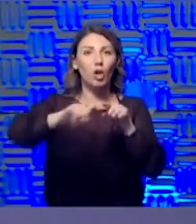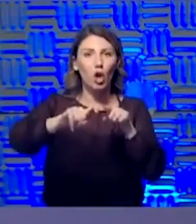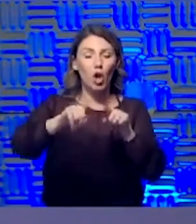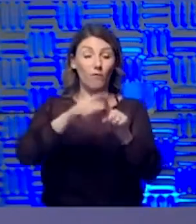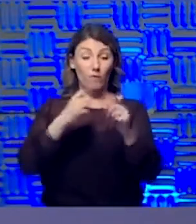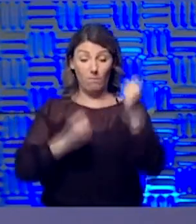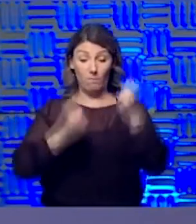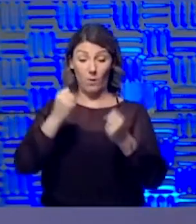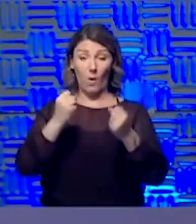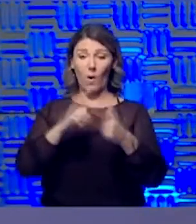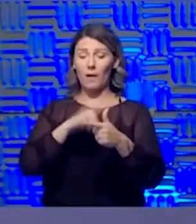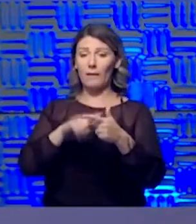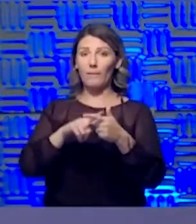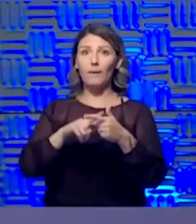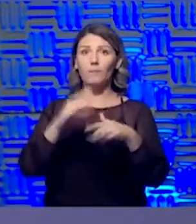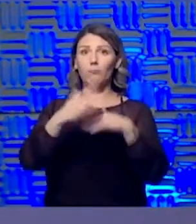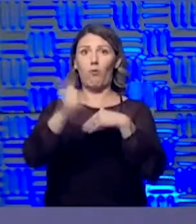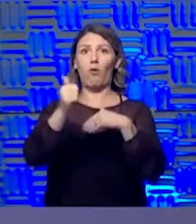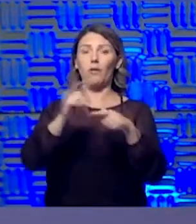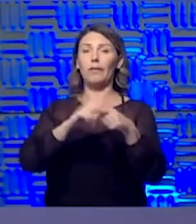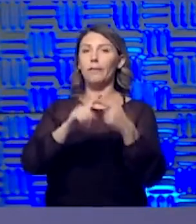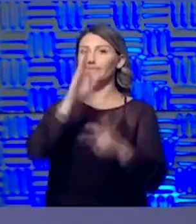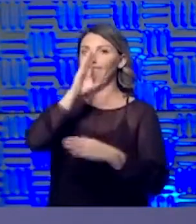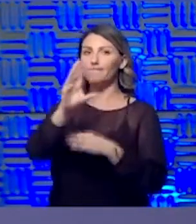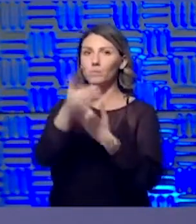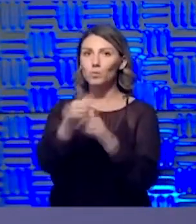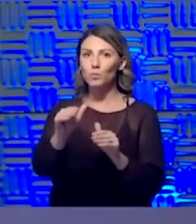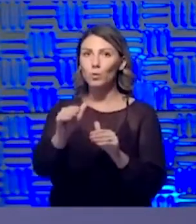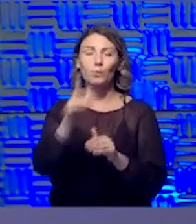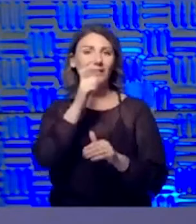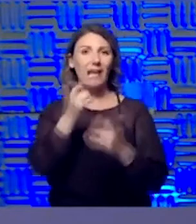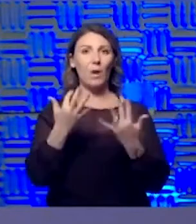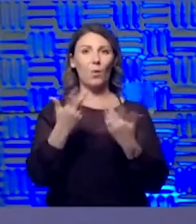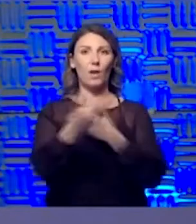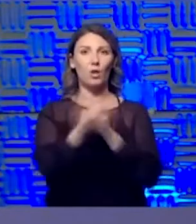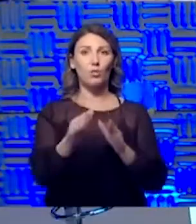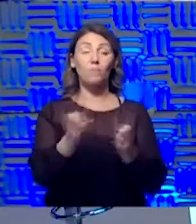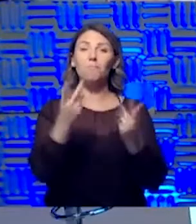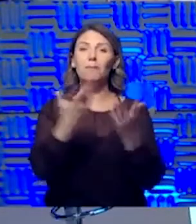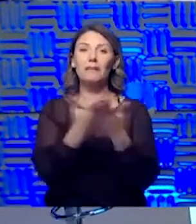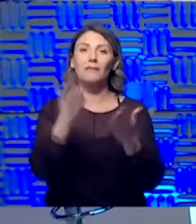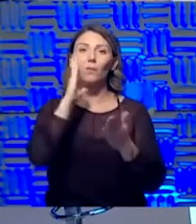in and go directly to the room, not to a waiting room. So a lot of things